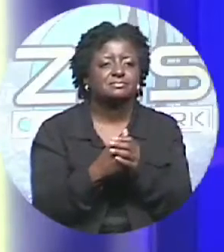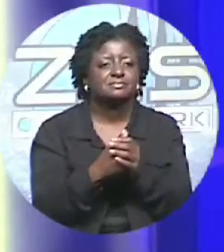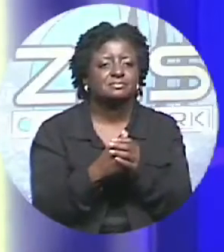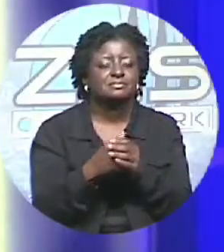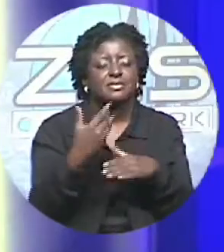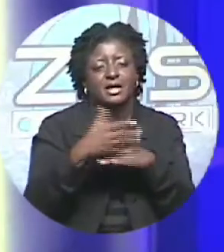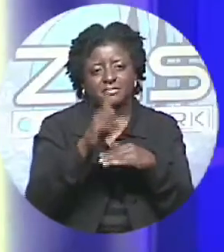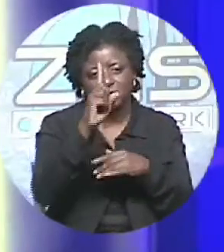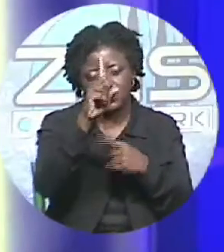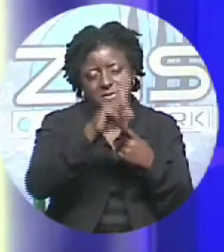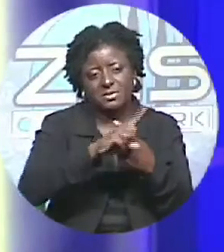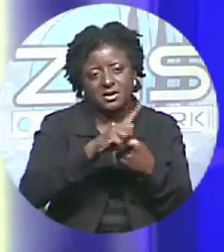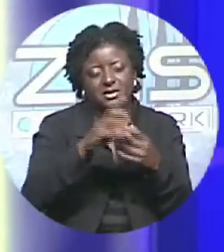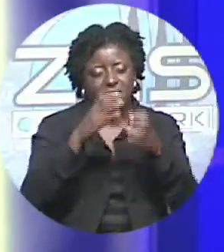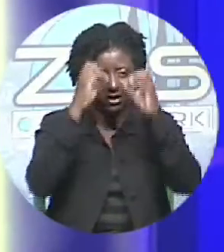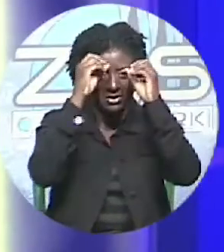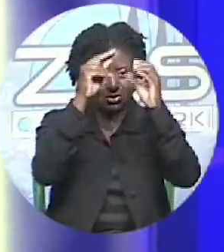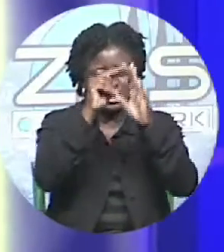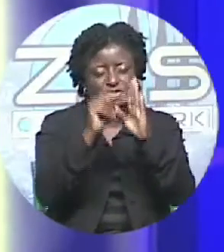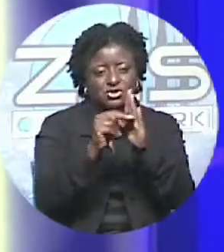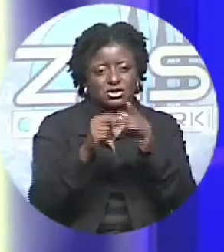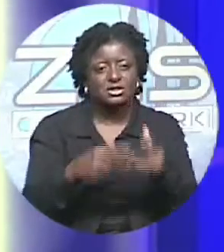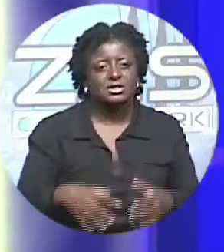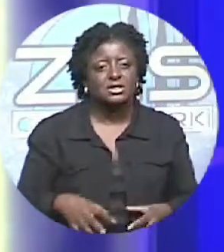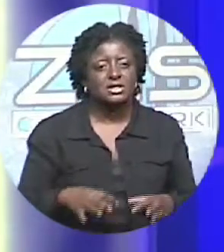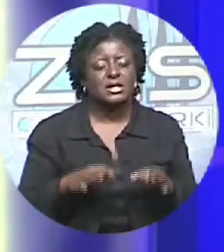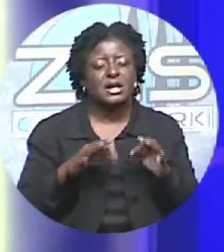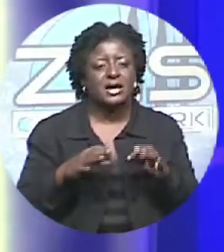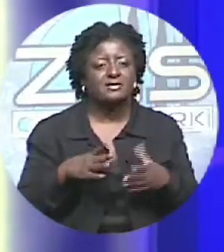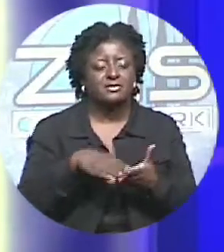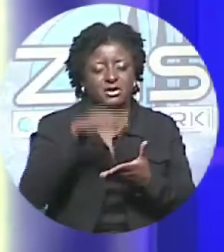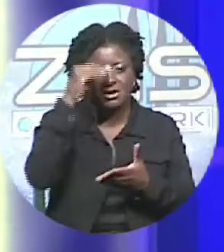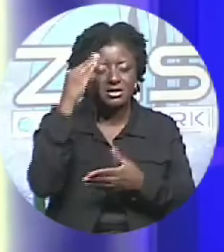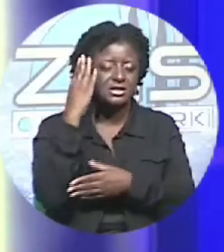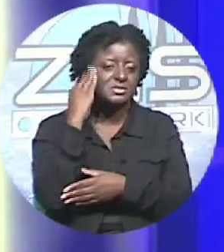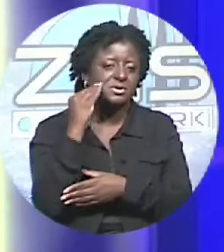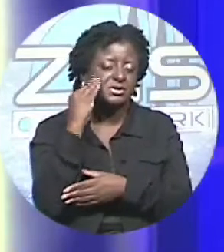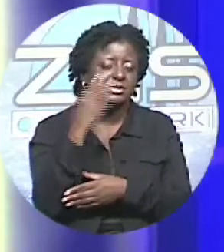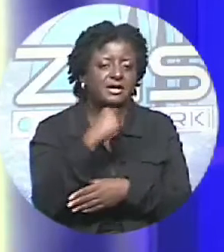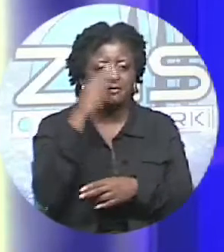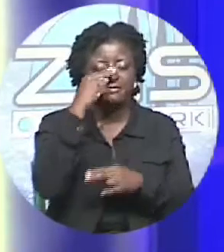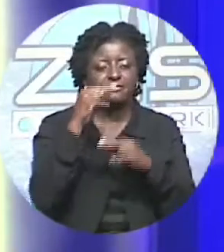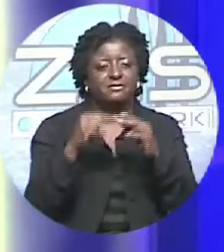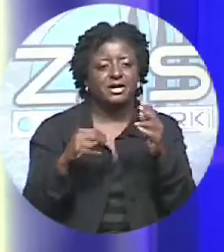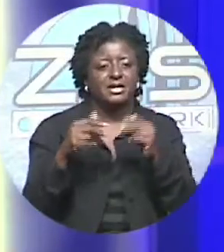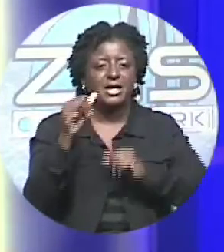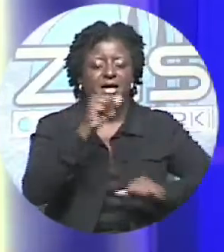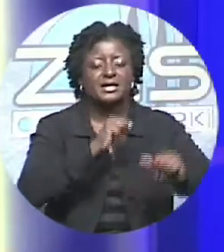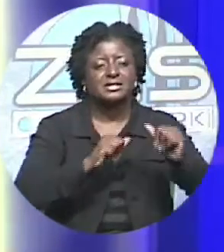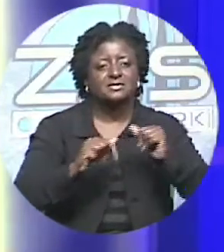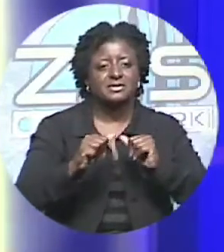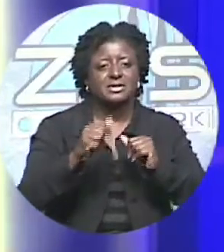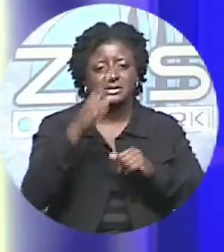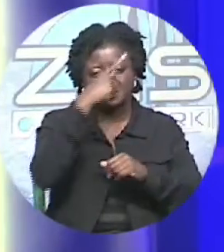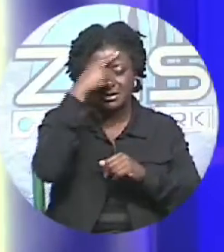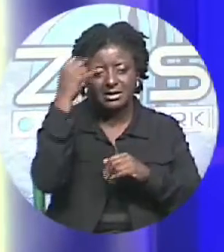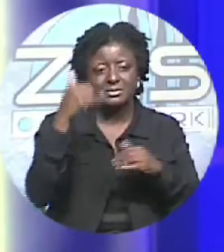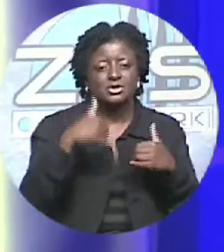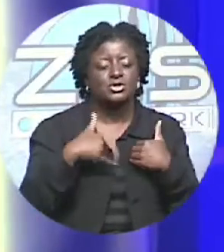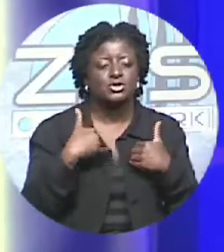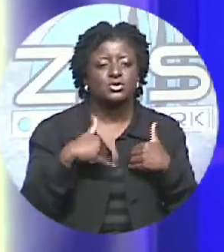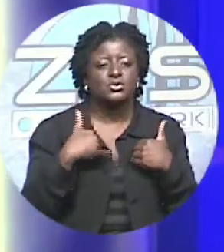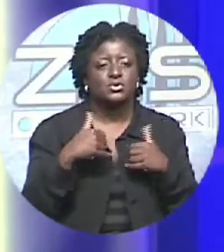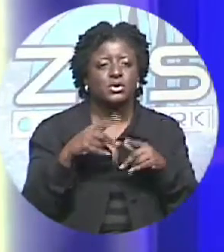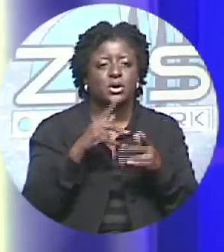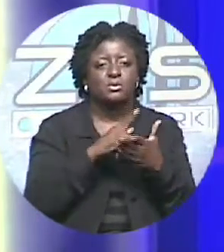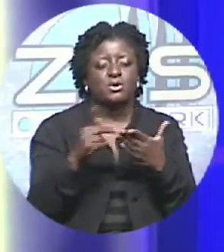After a month of educational, life learning experiences, and fun-filled activities, the Summer Youth Program has ended for hundreds of children in